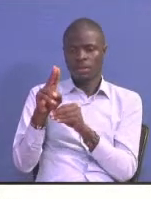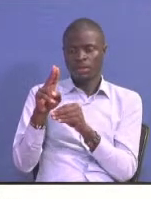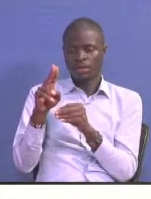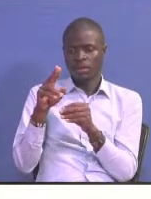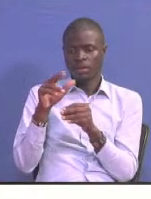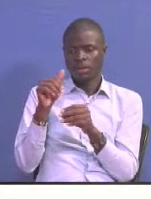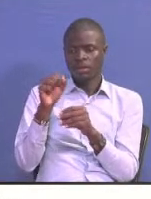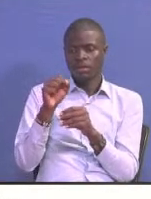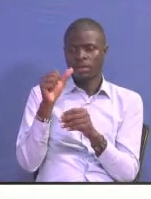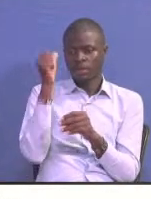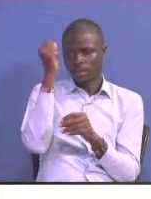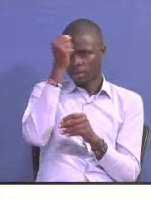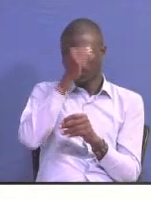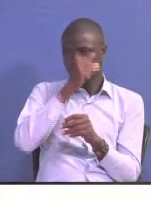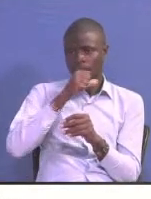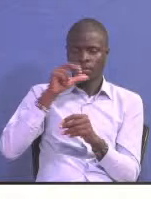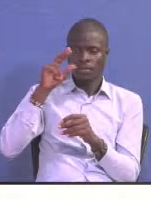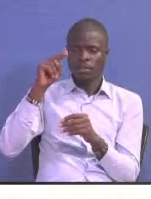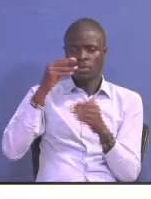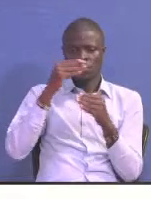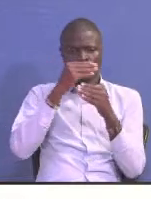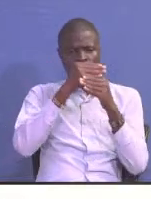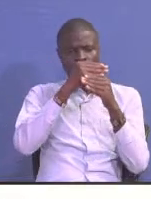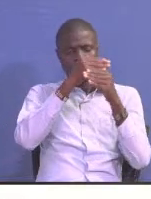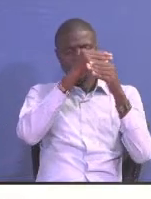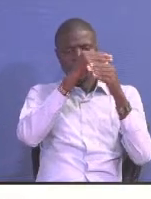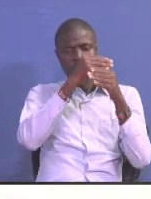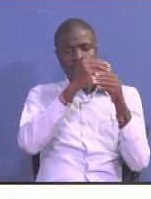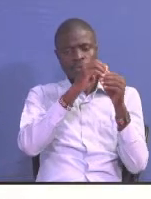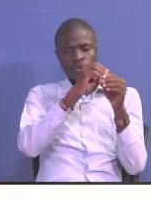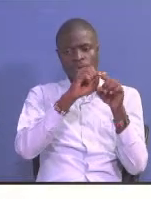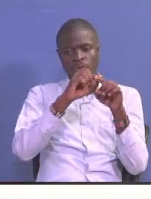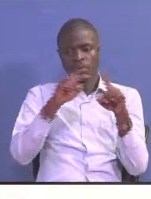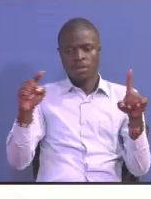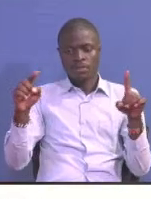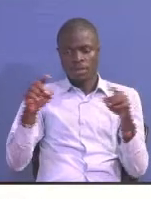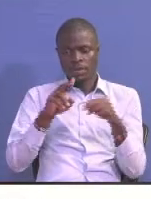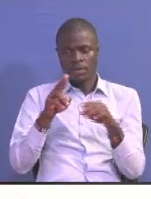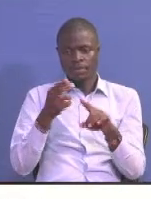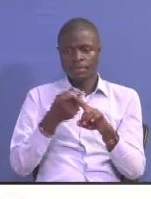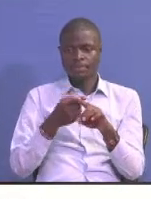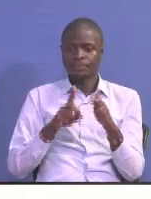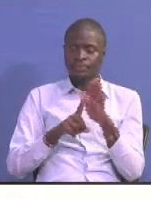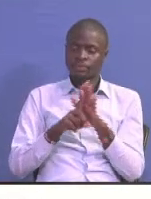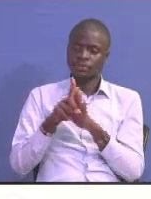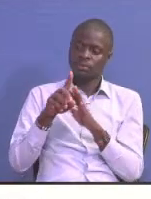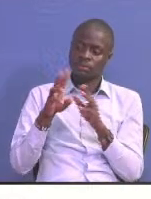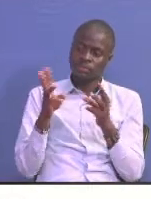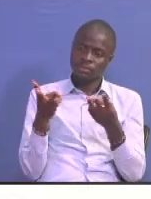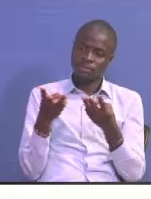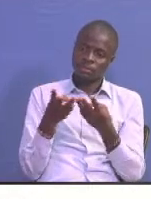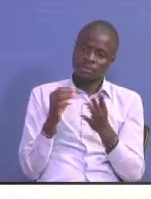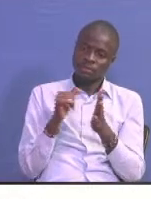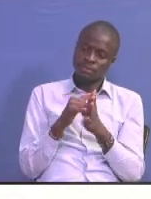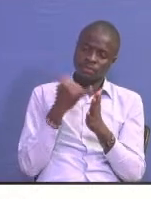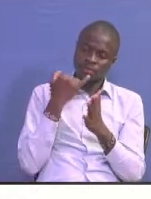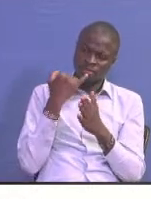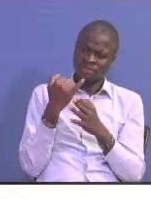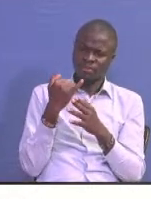there is no wall barring us or separating us from the developed world. And I found that very, very